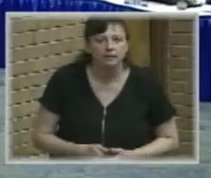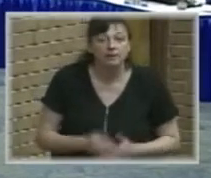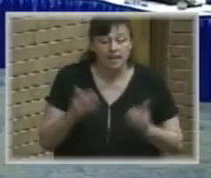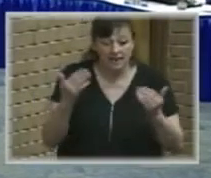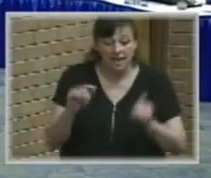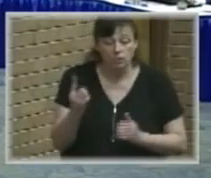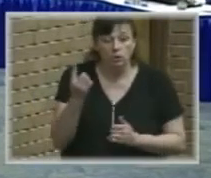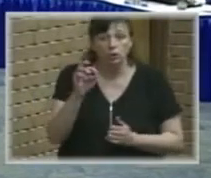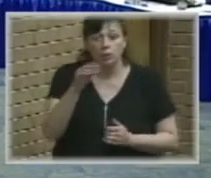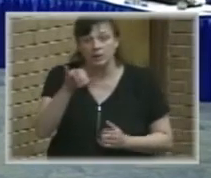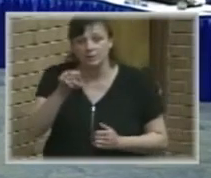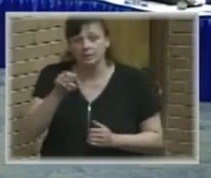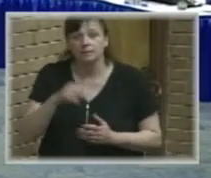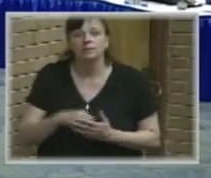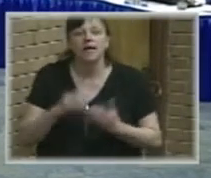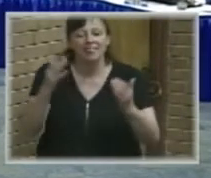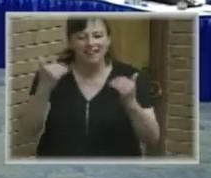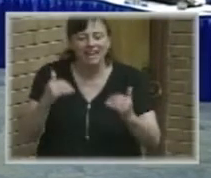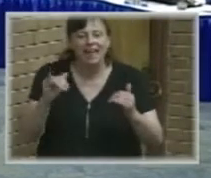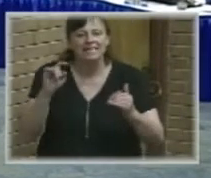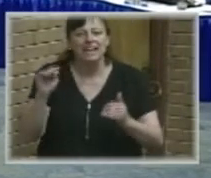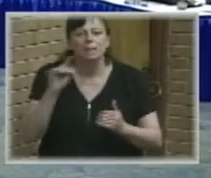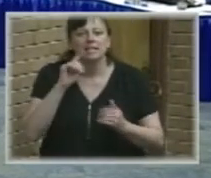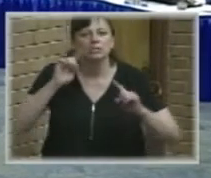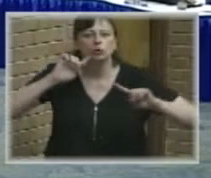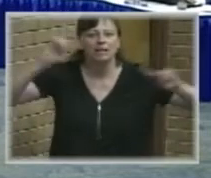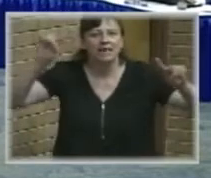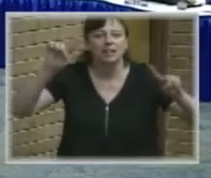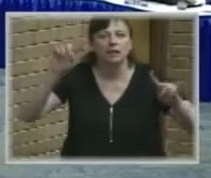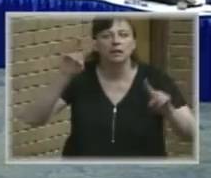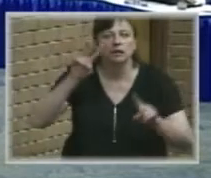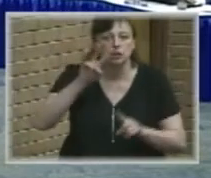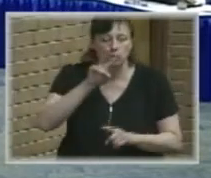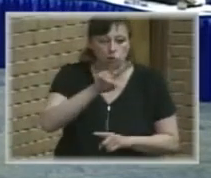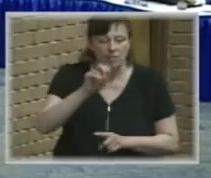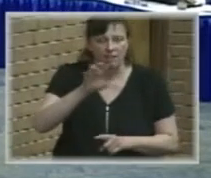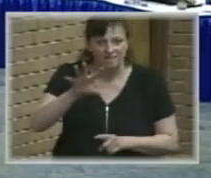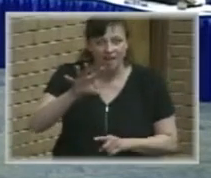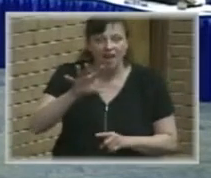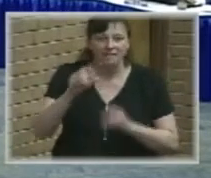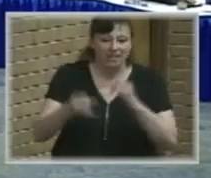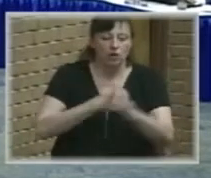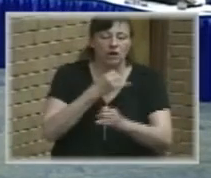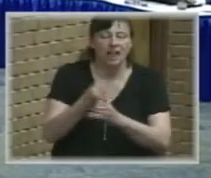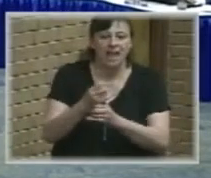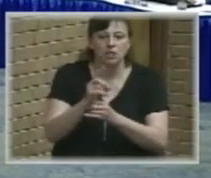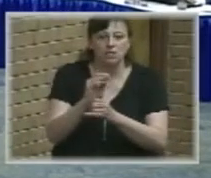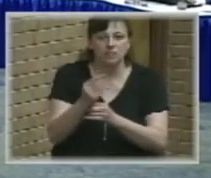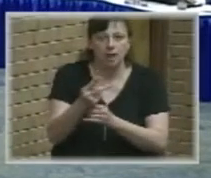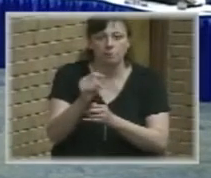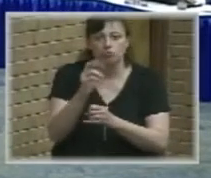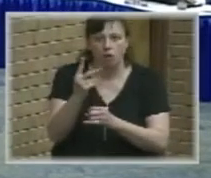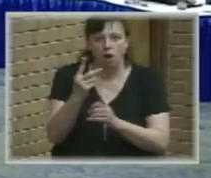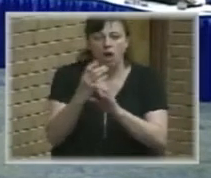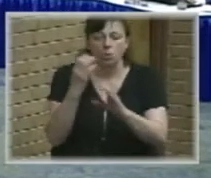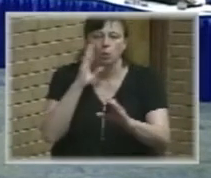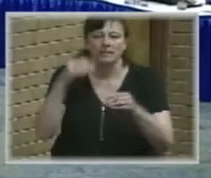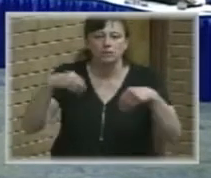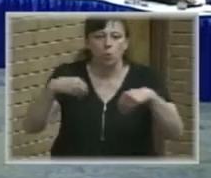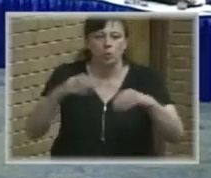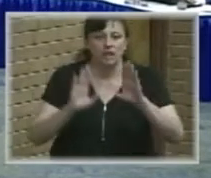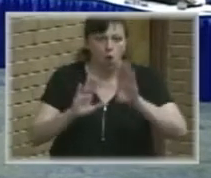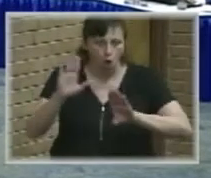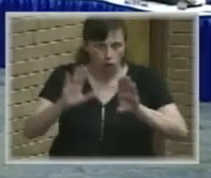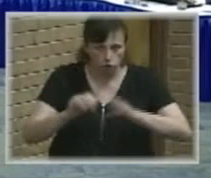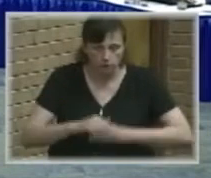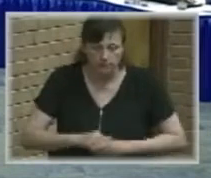next one too, Chris? The next item is to declare a 2005 International dump truck as surplus to be sold at auction. I move